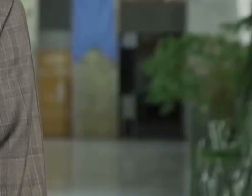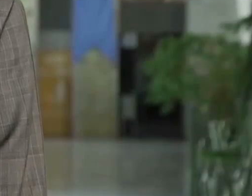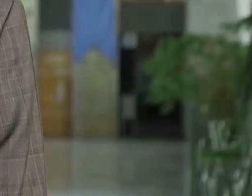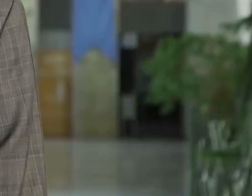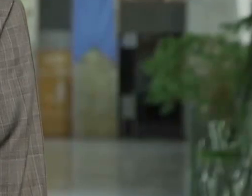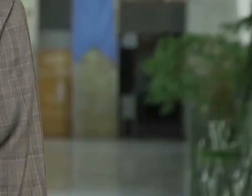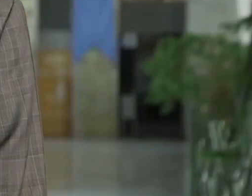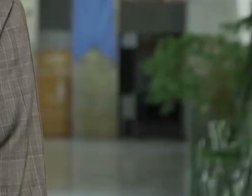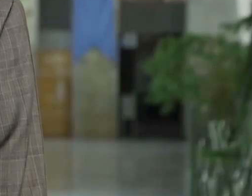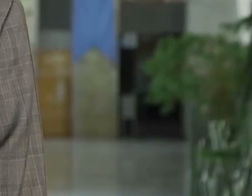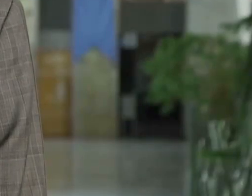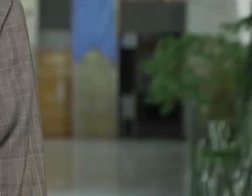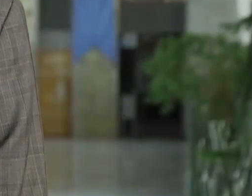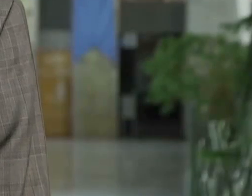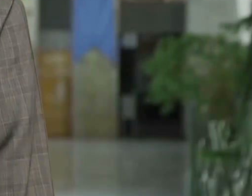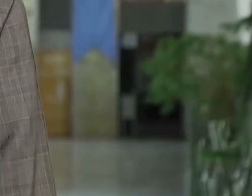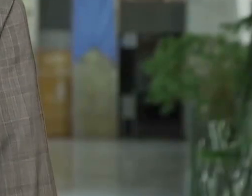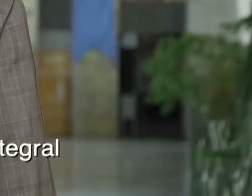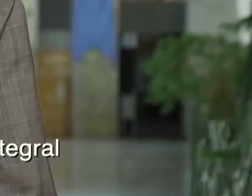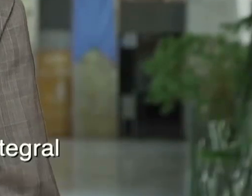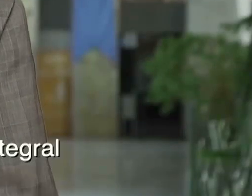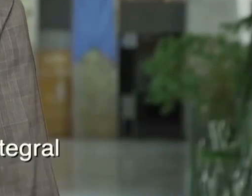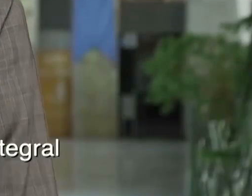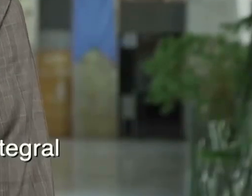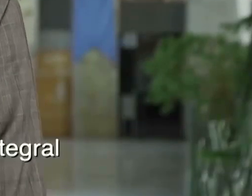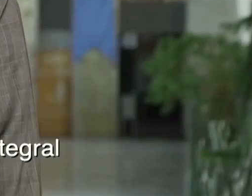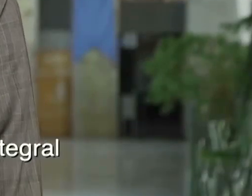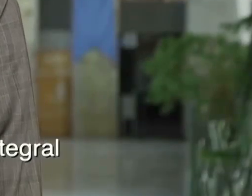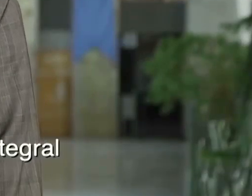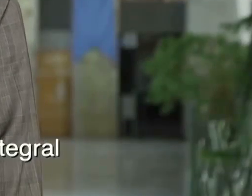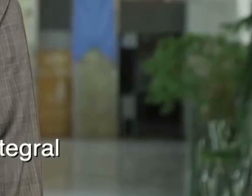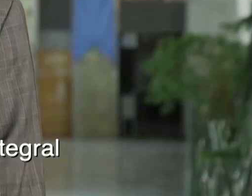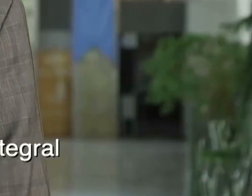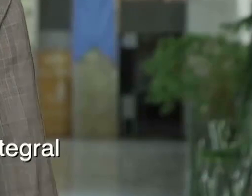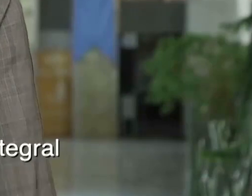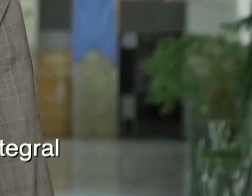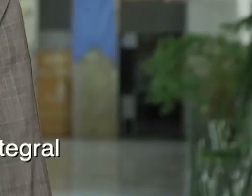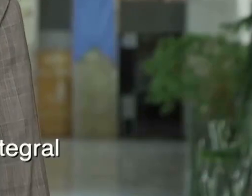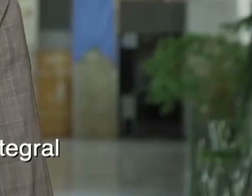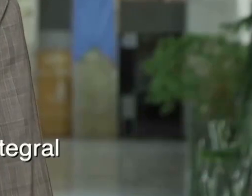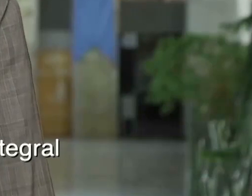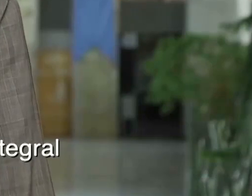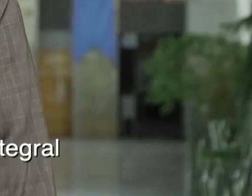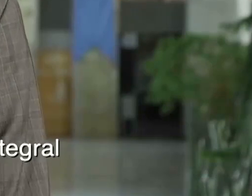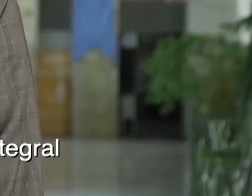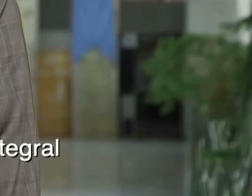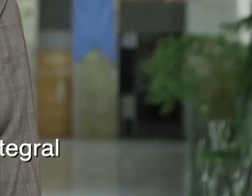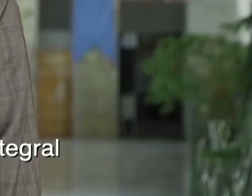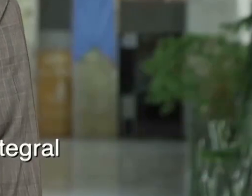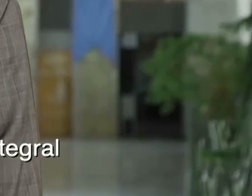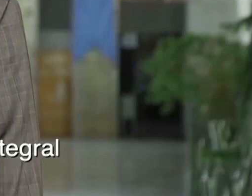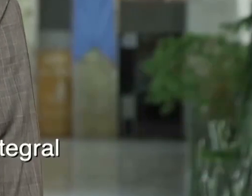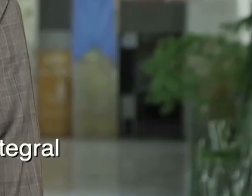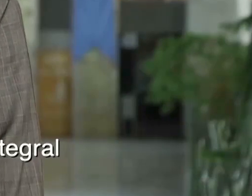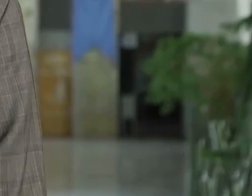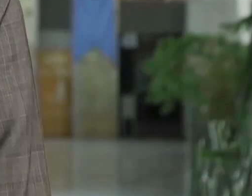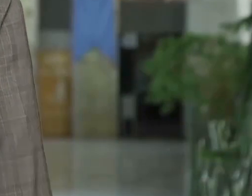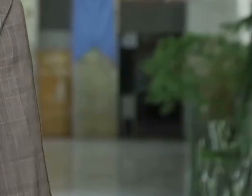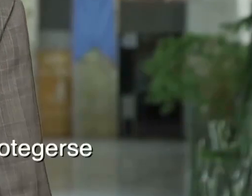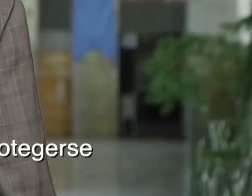I know you will make it. Continue to implement the comprehensive approach to defeat